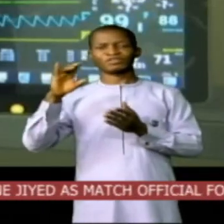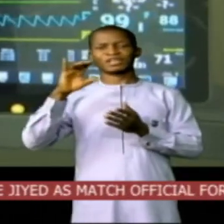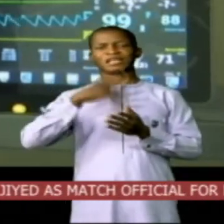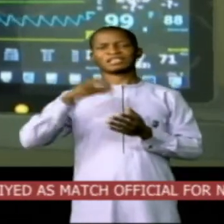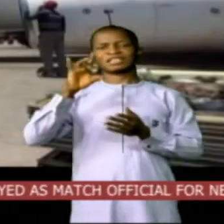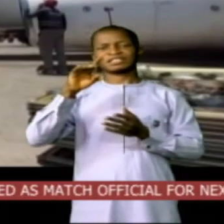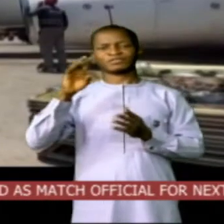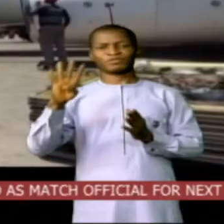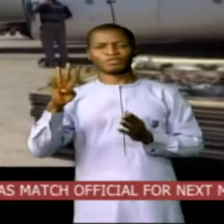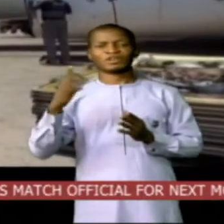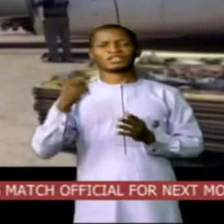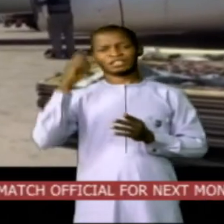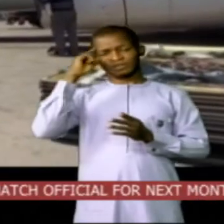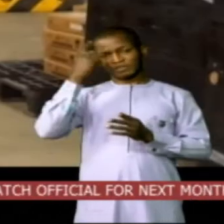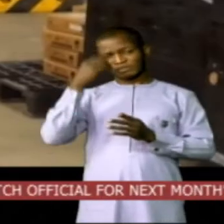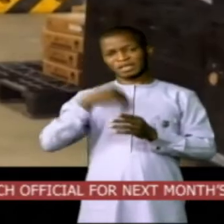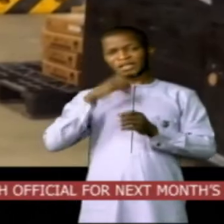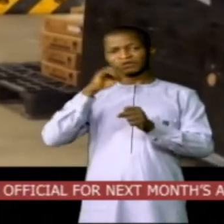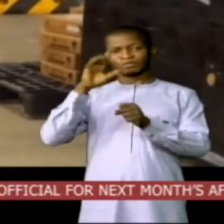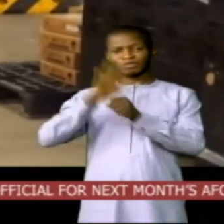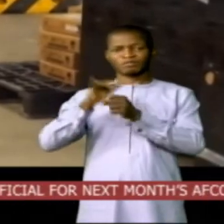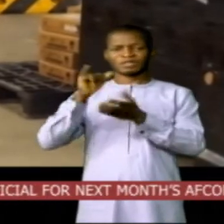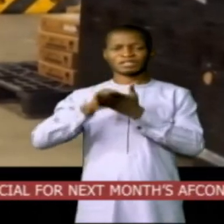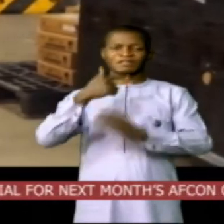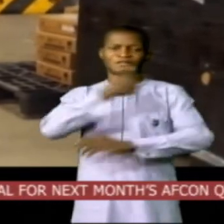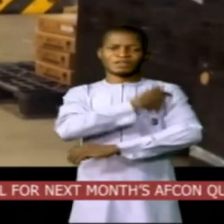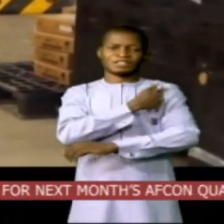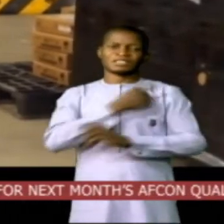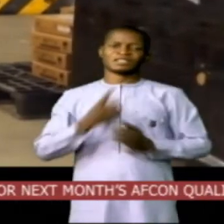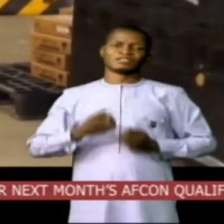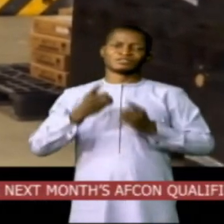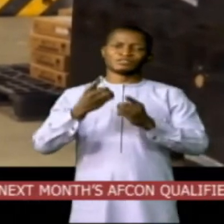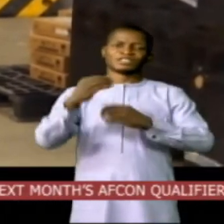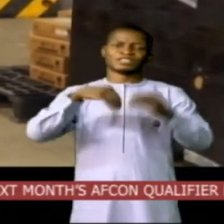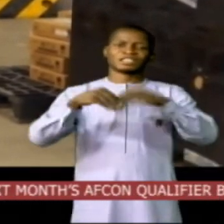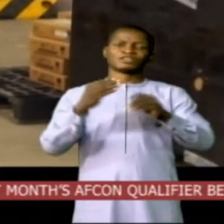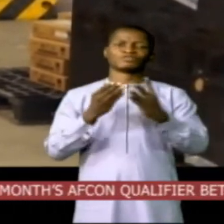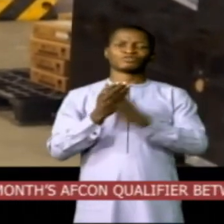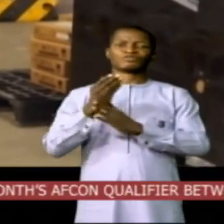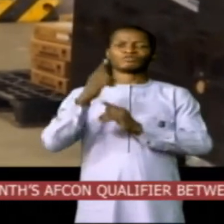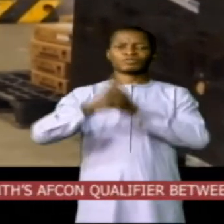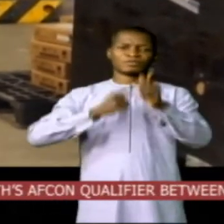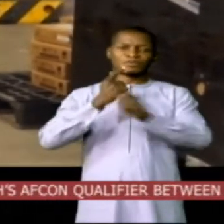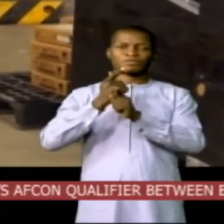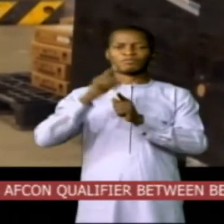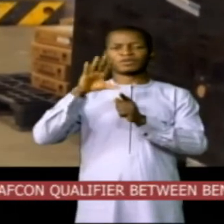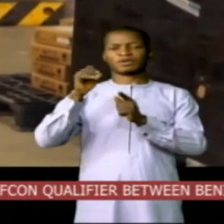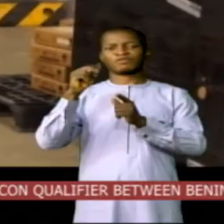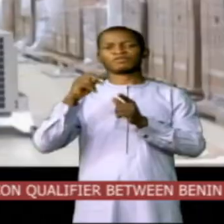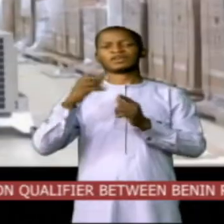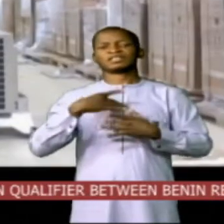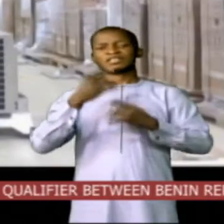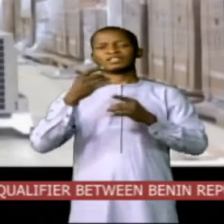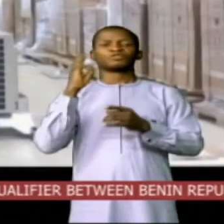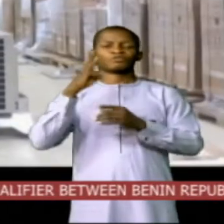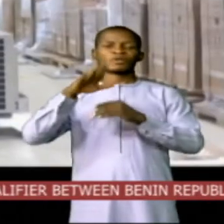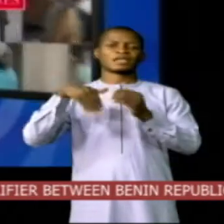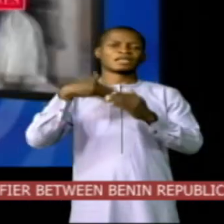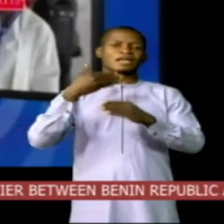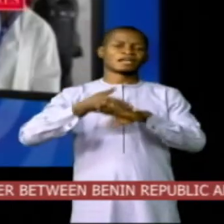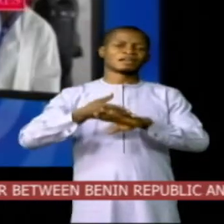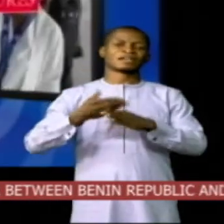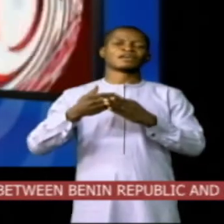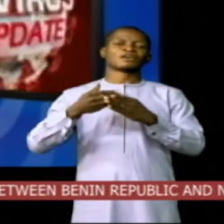4,784. The government had promised that vaccines donated through the Global COVAX initiative would arrive before the end of